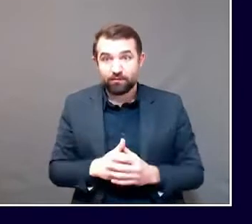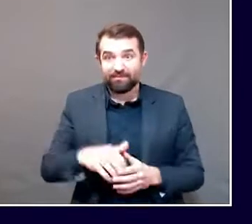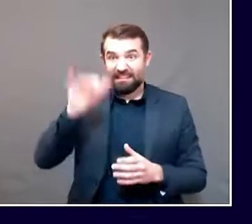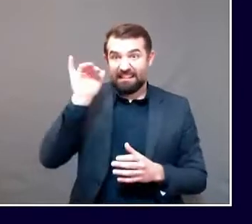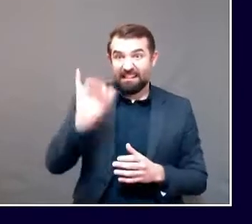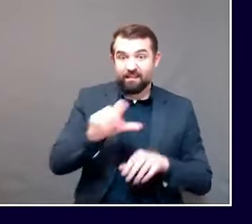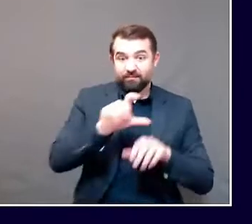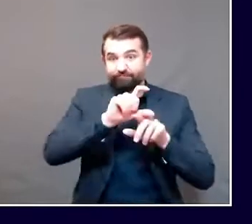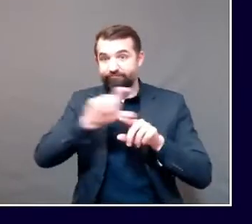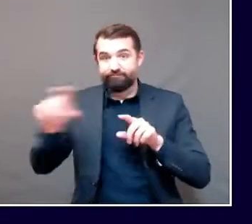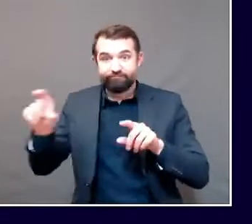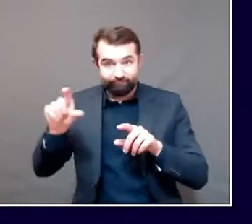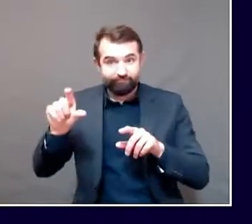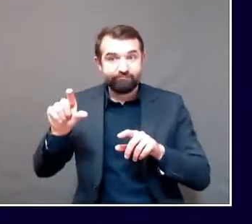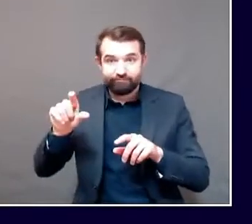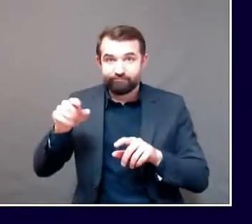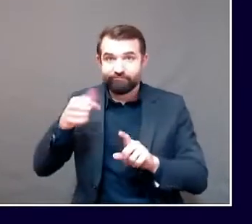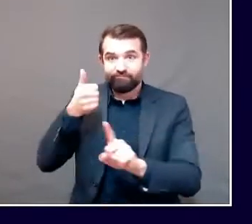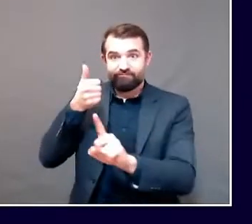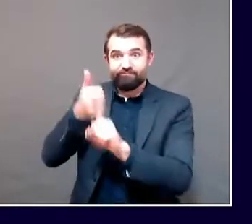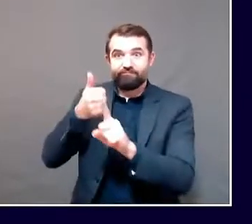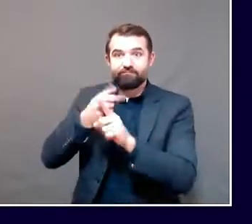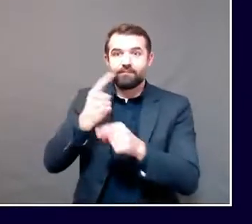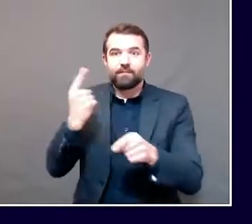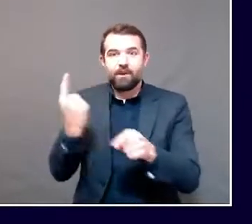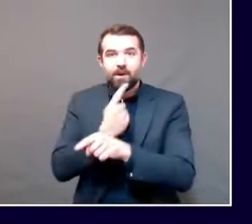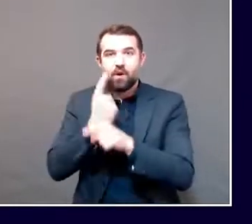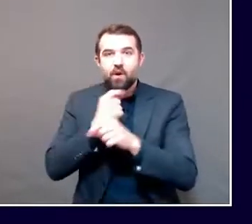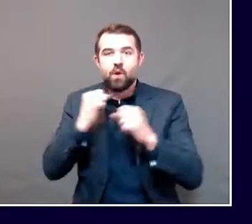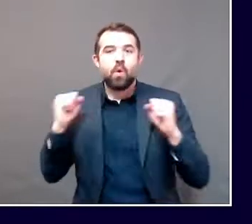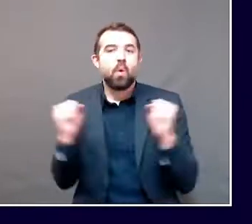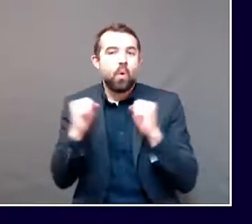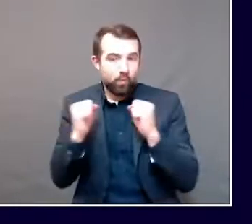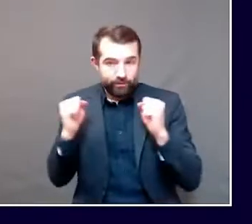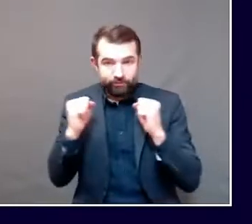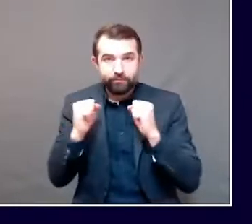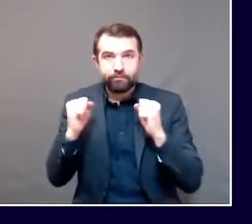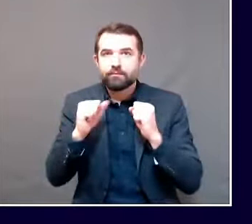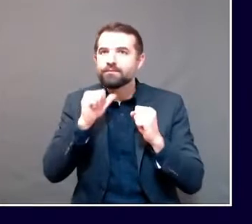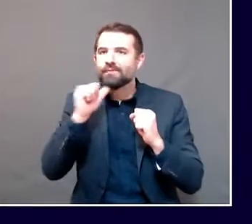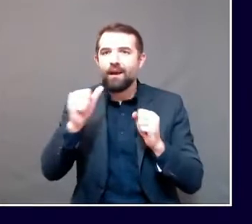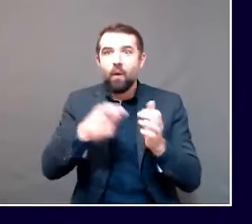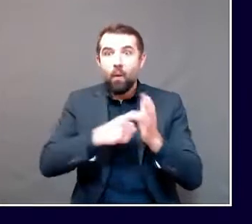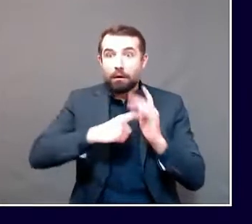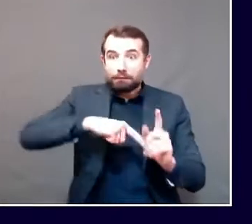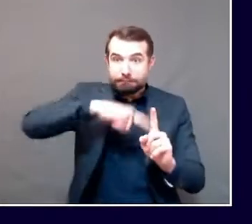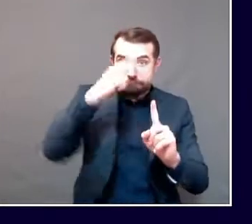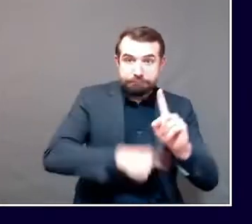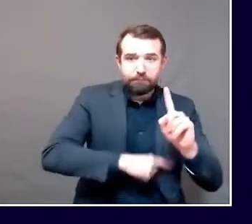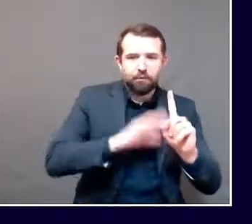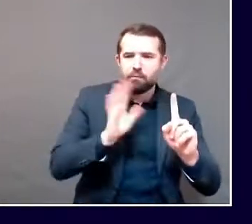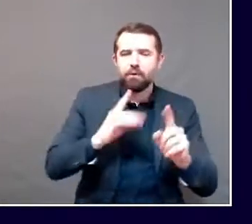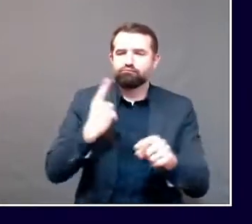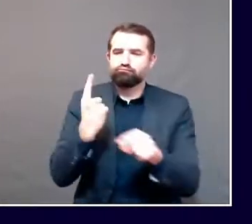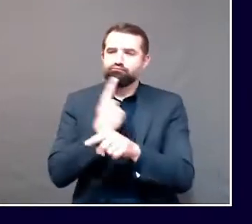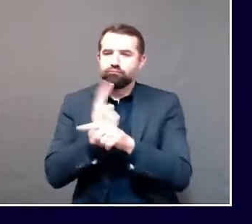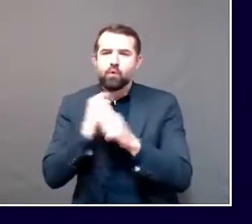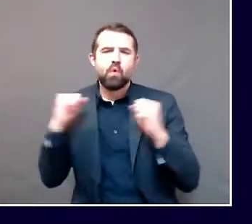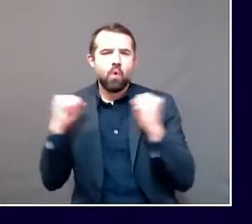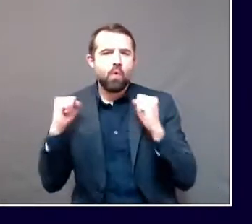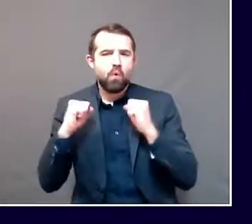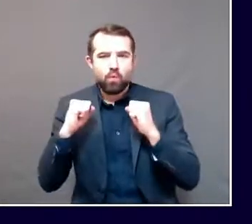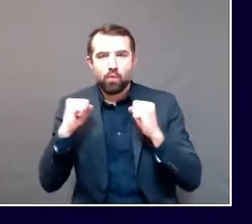of regular refrigerated temperatures rather, of around between 2 degrees to 8 degrees Celsius.